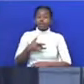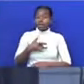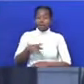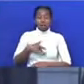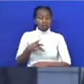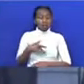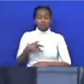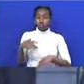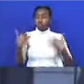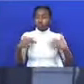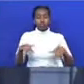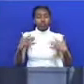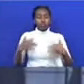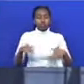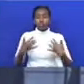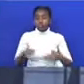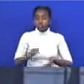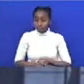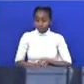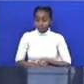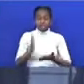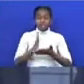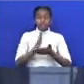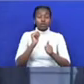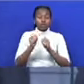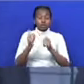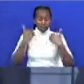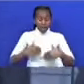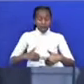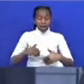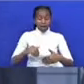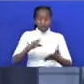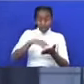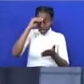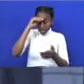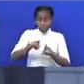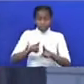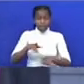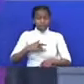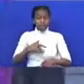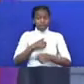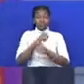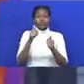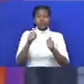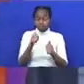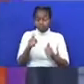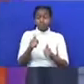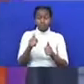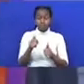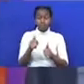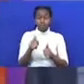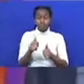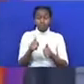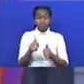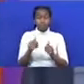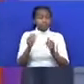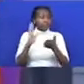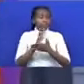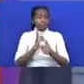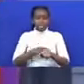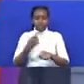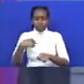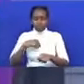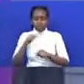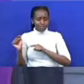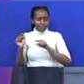I listened to some things that Apostle taught and I got a righteous anger. Something in me just got triggered. Even if we're here doing homes and